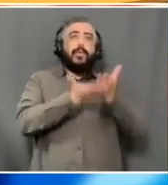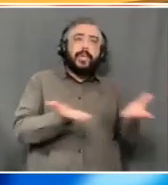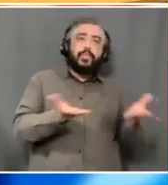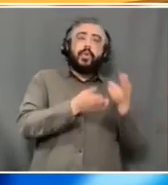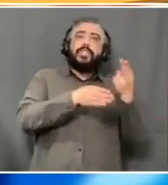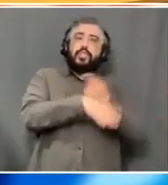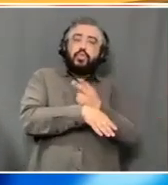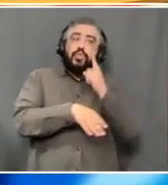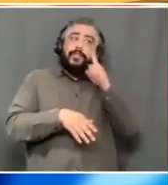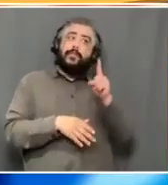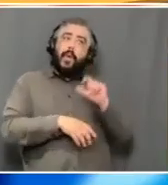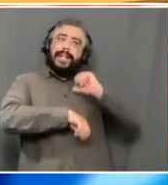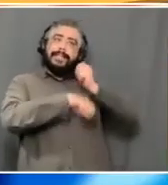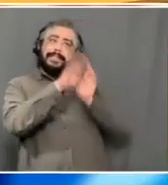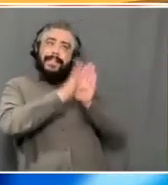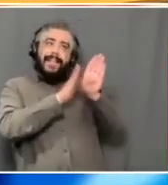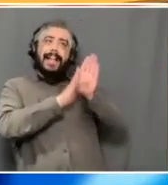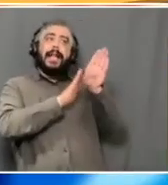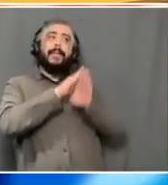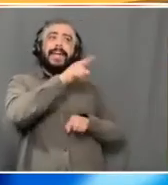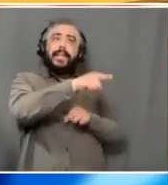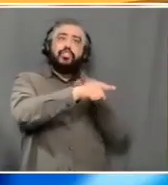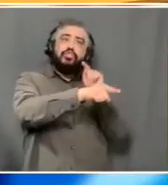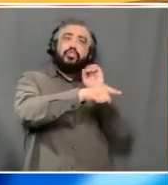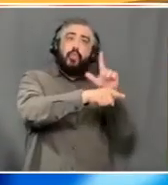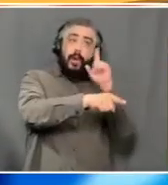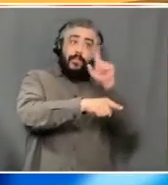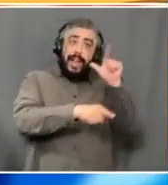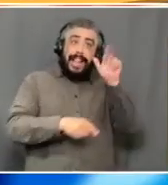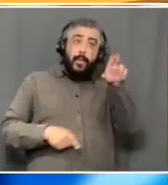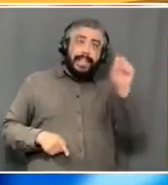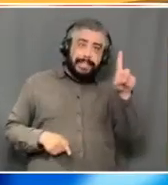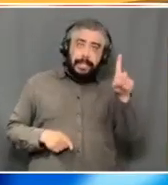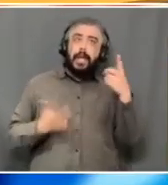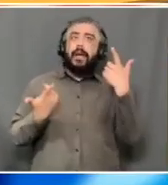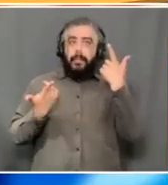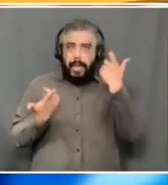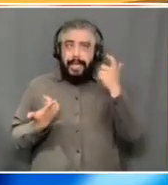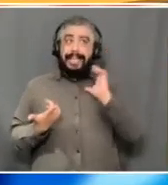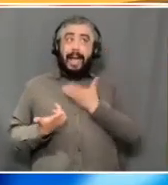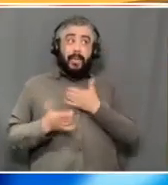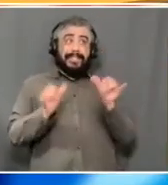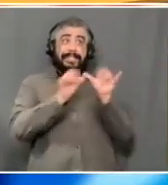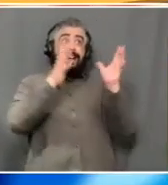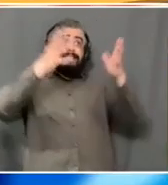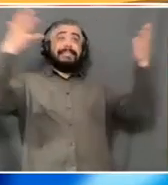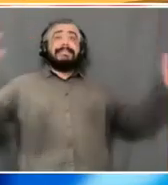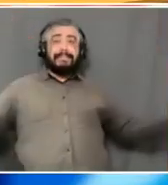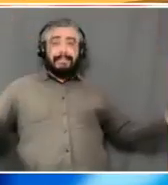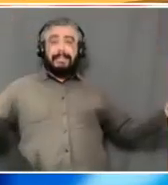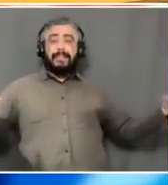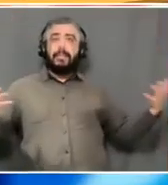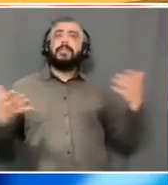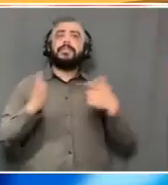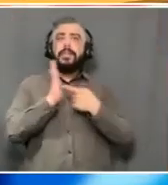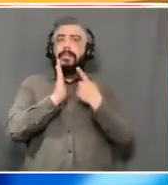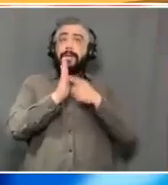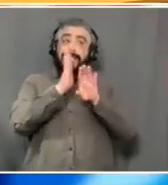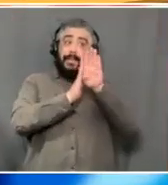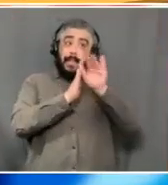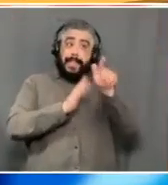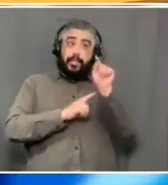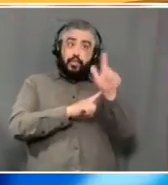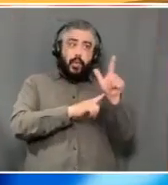to developing tools for LAUSD, given our size, and sometimes the development of those tools, the final